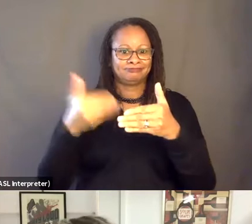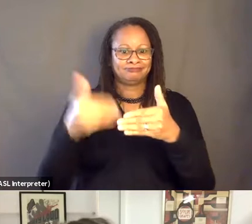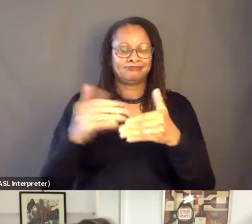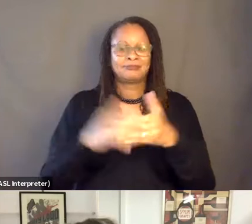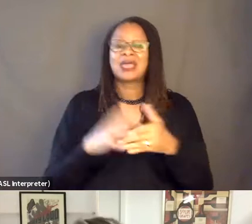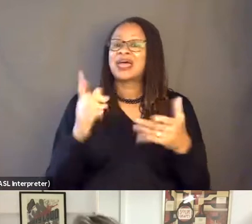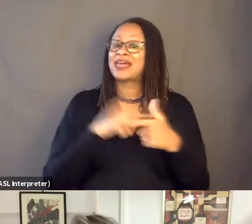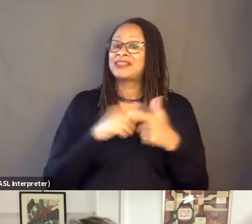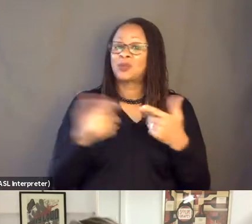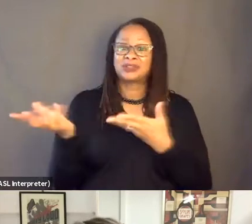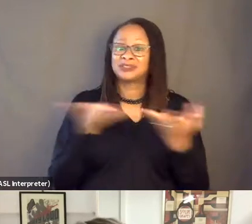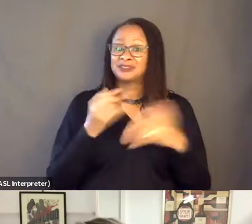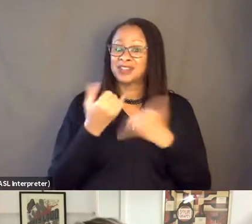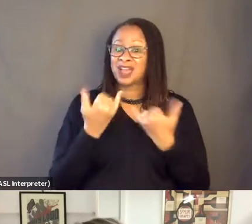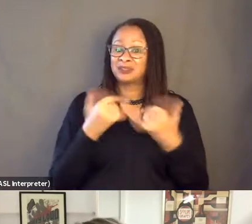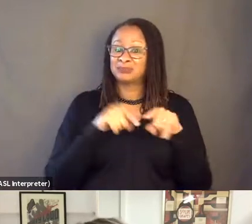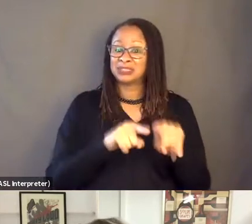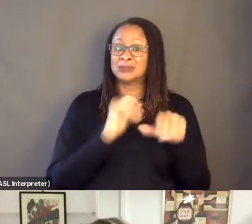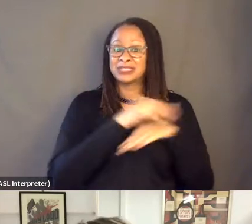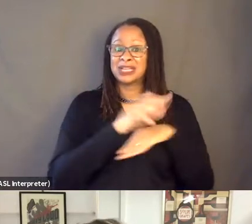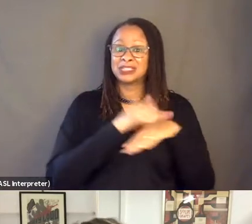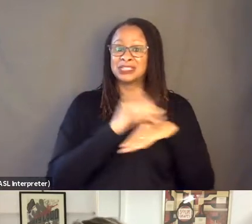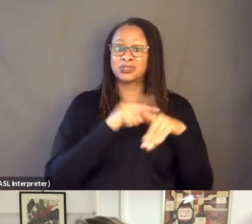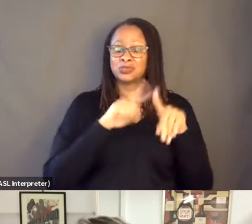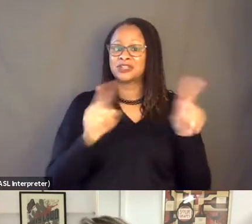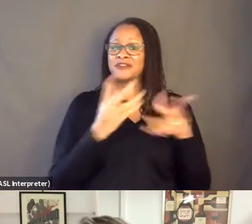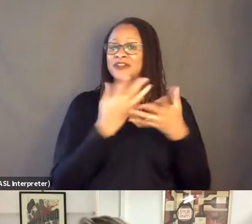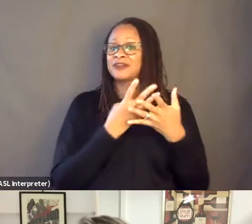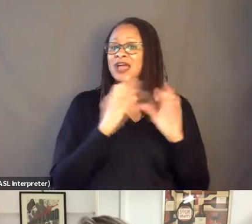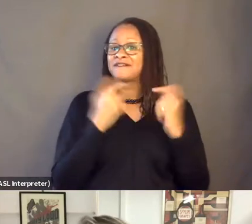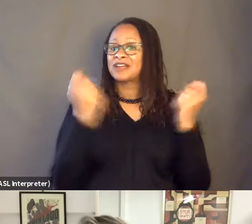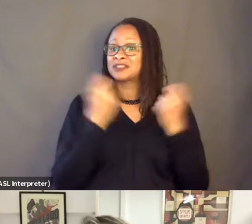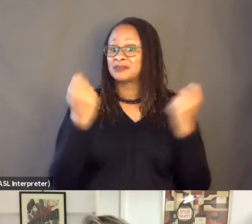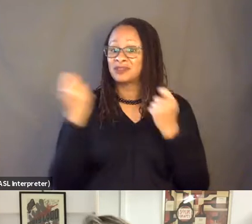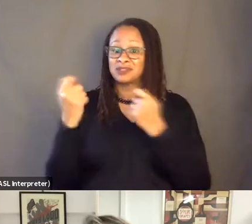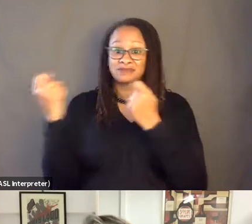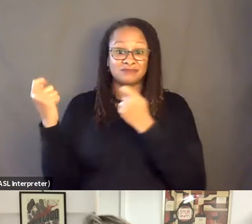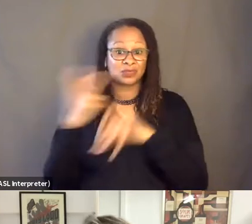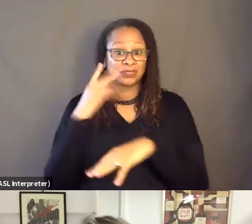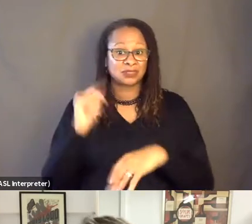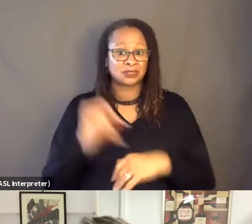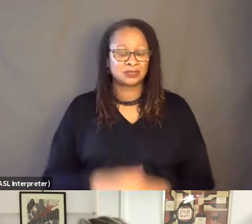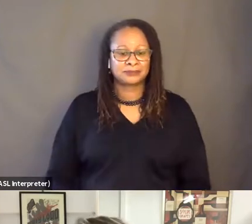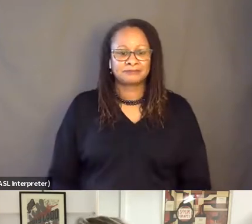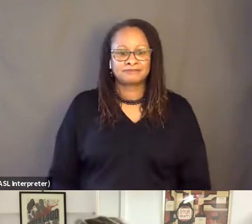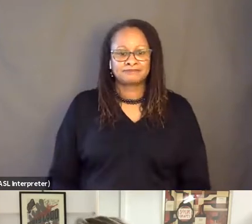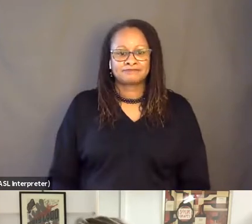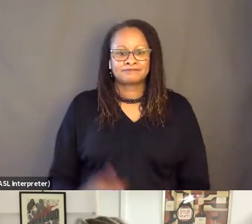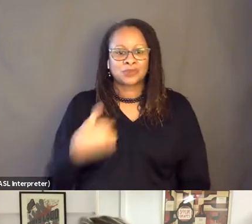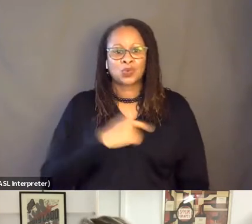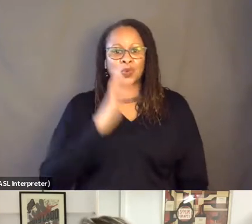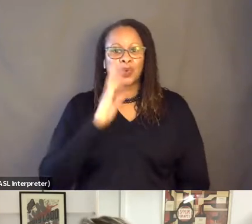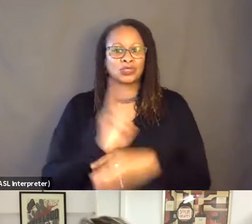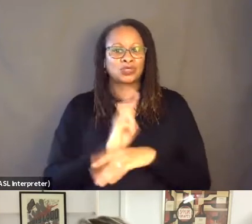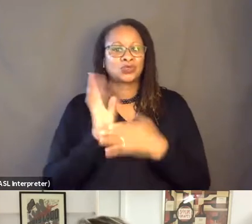a number of festivals. And then after the cinema release, we'll be, you know, trying to use the film to